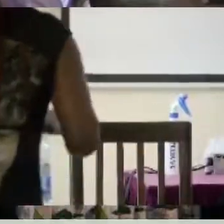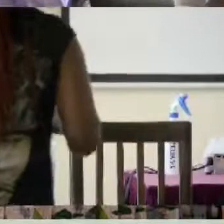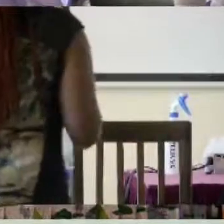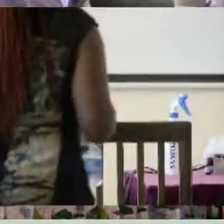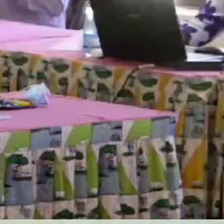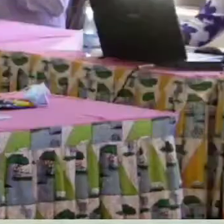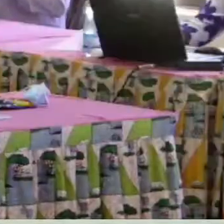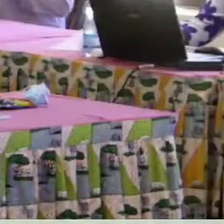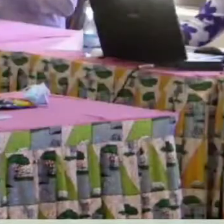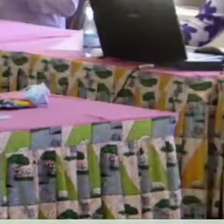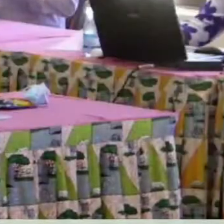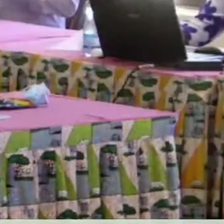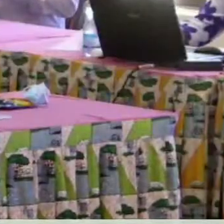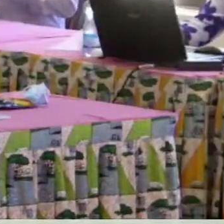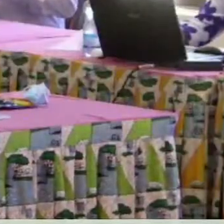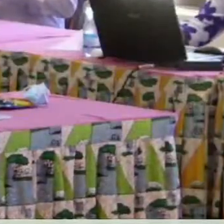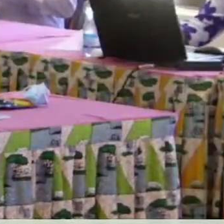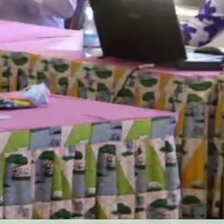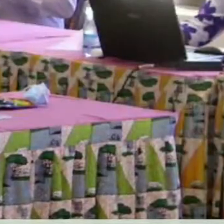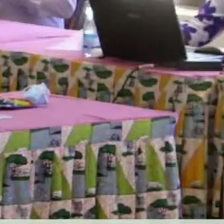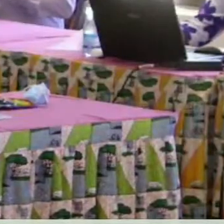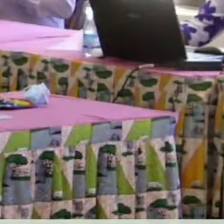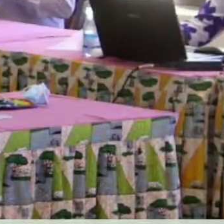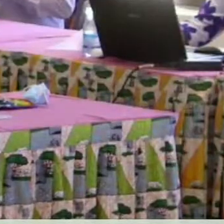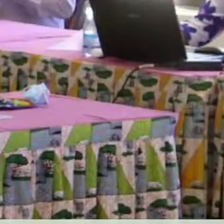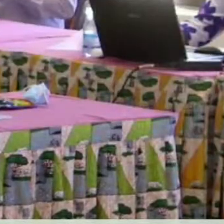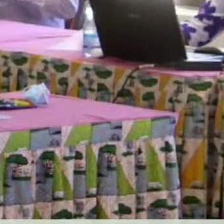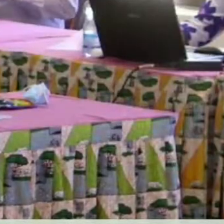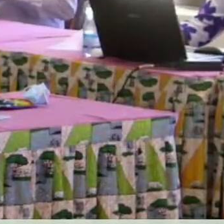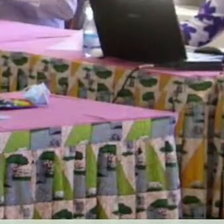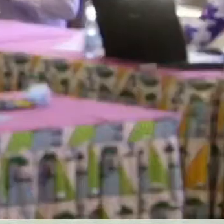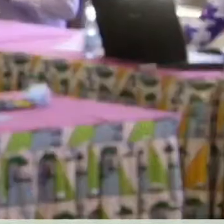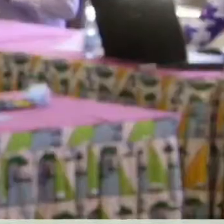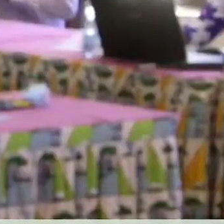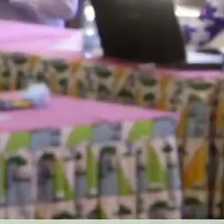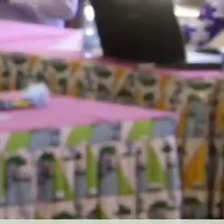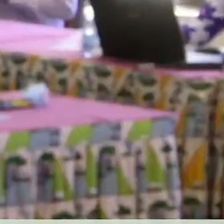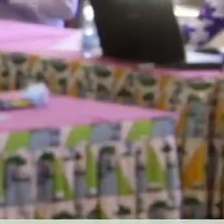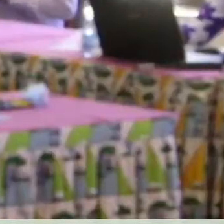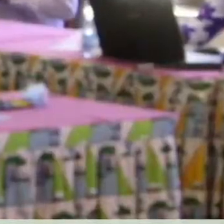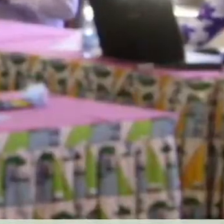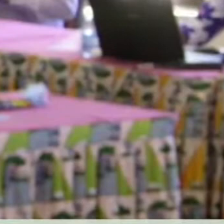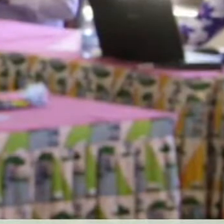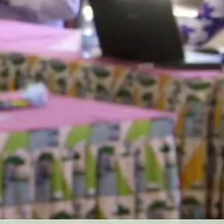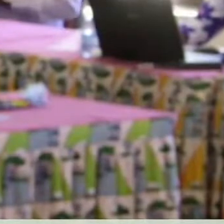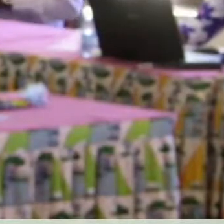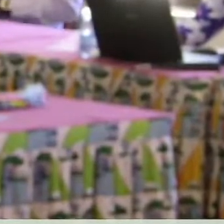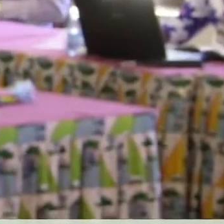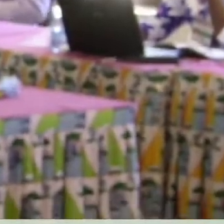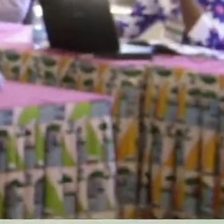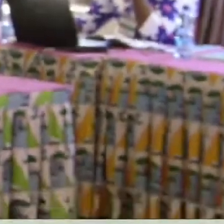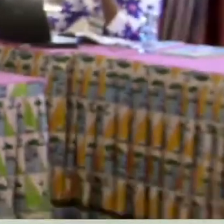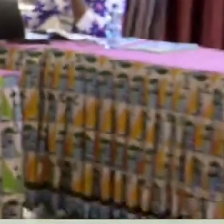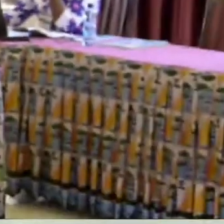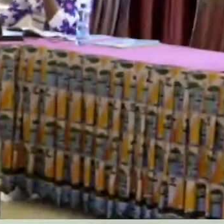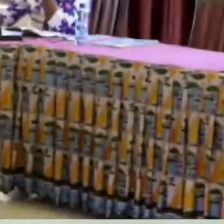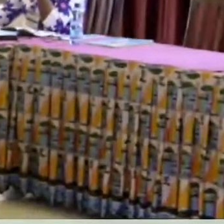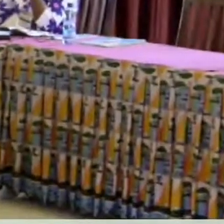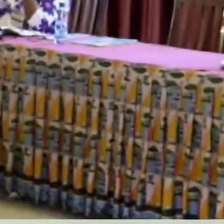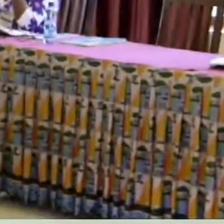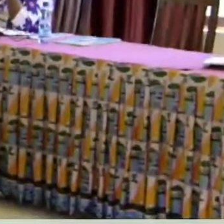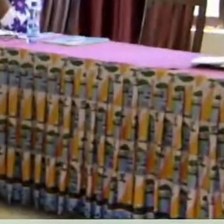Thank you very much, Kennedy. I think you are getting us to think about